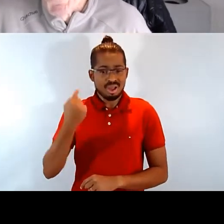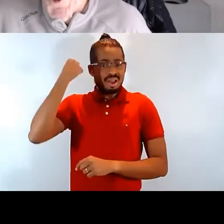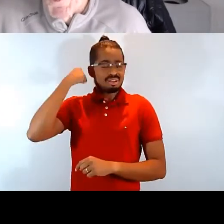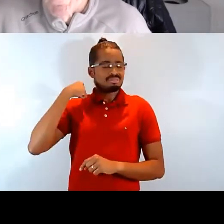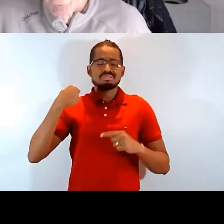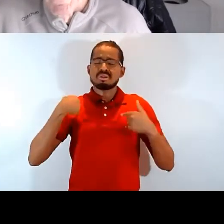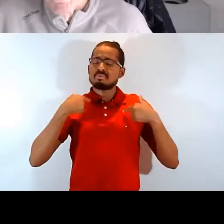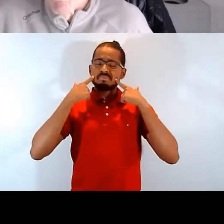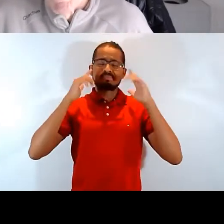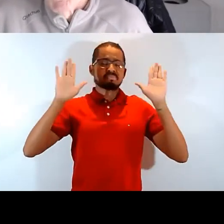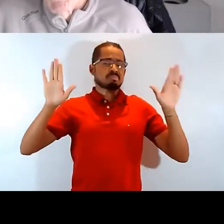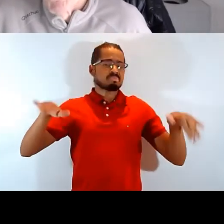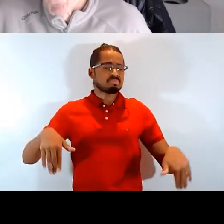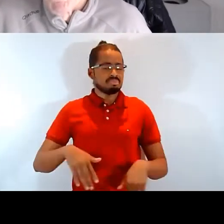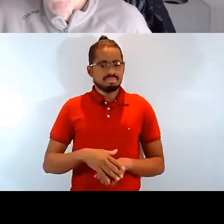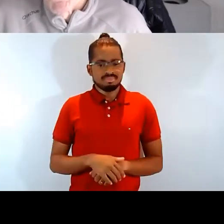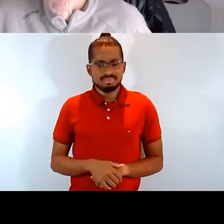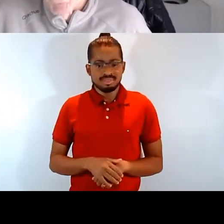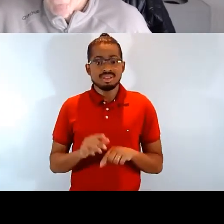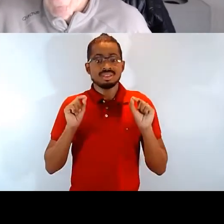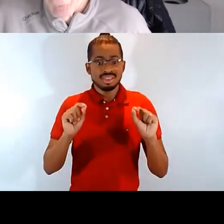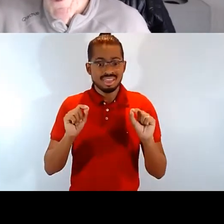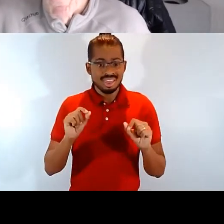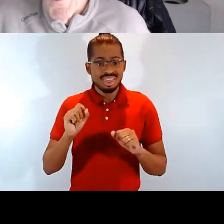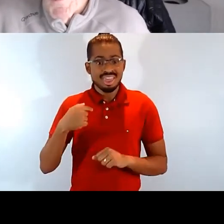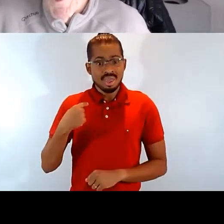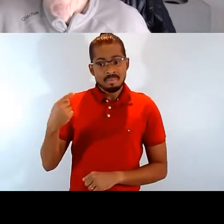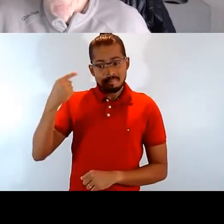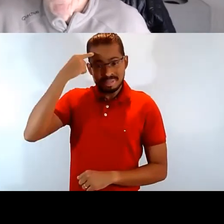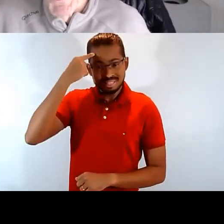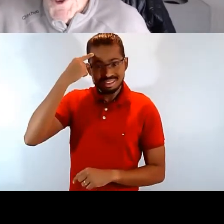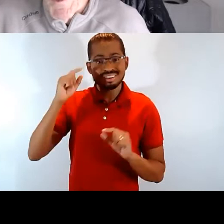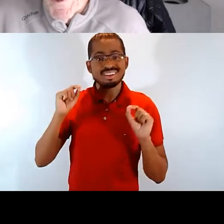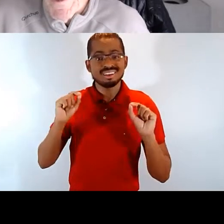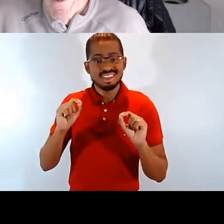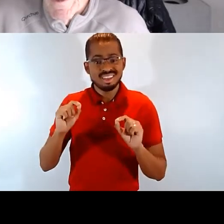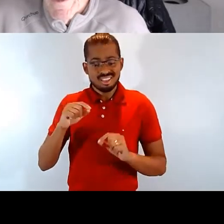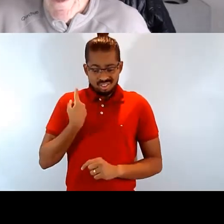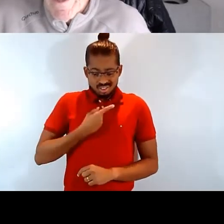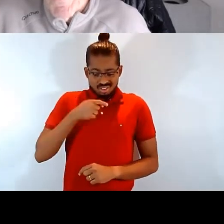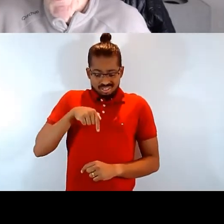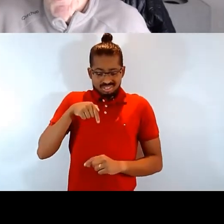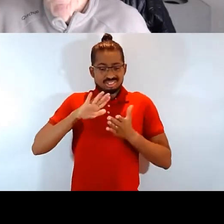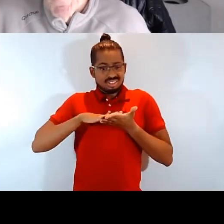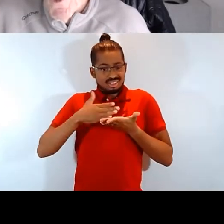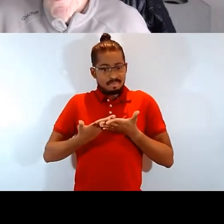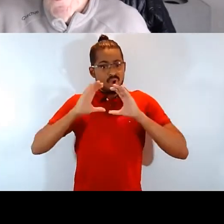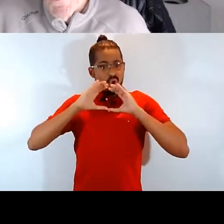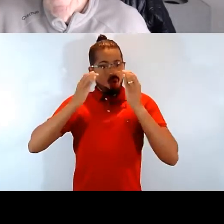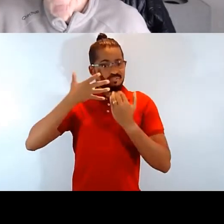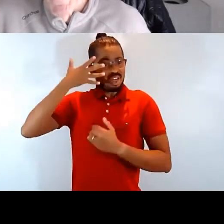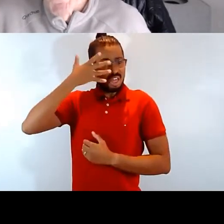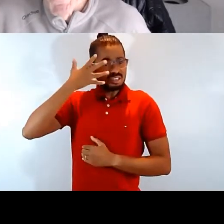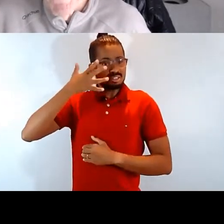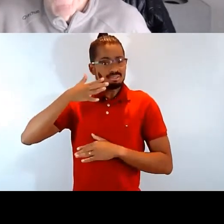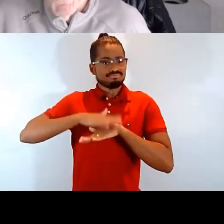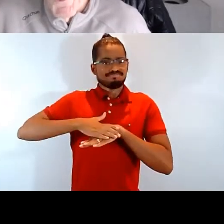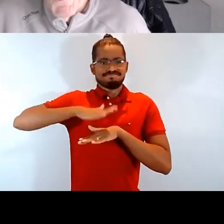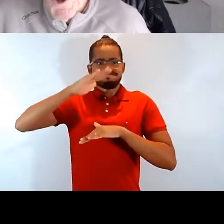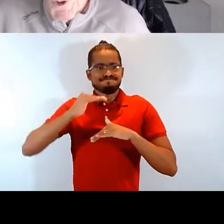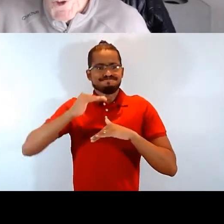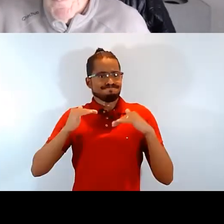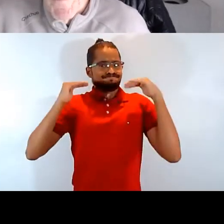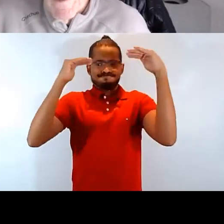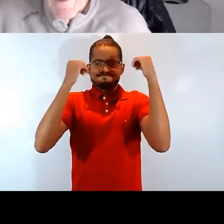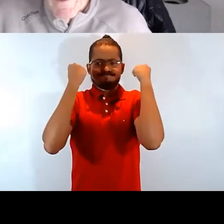mistaken notion that requirements were higher from conference interpreters. And it took me a long, long time to understand this is